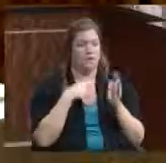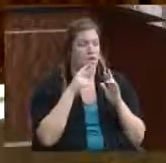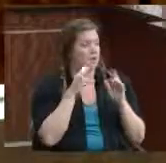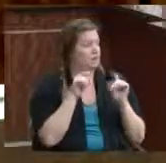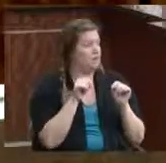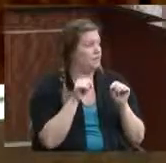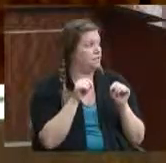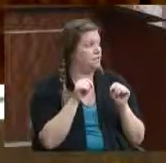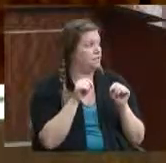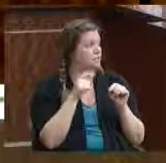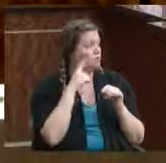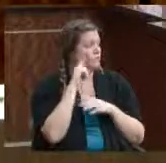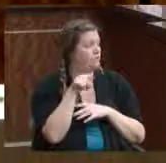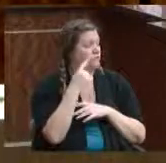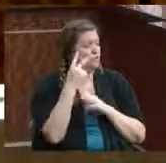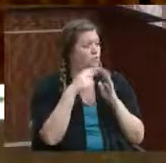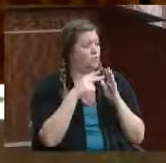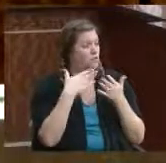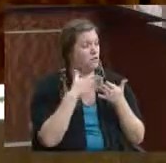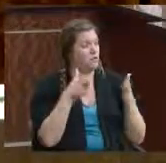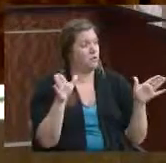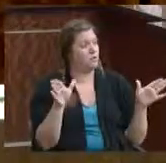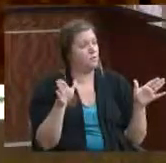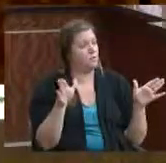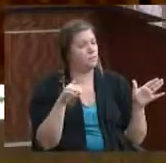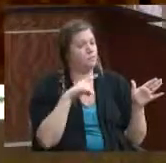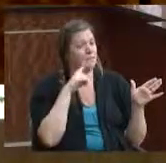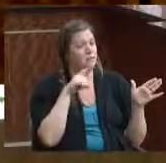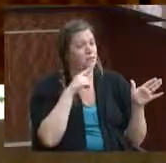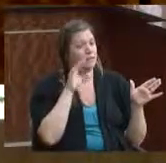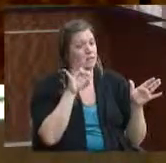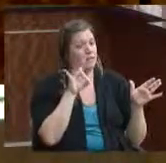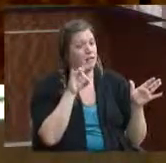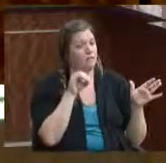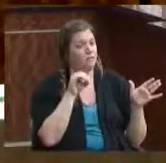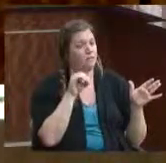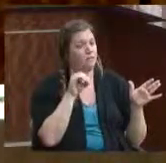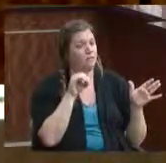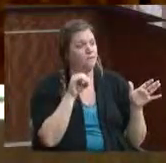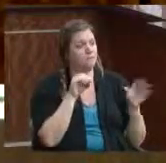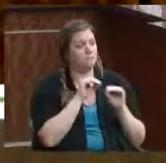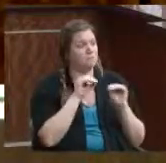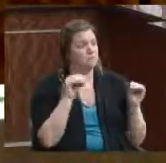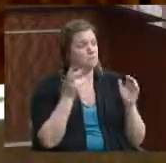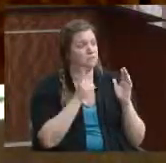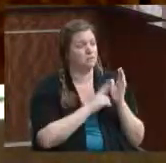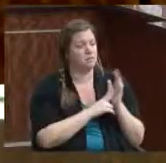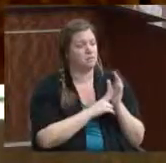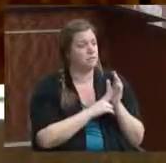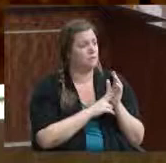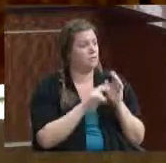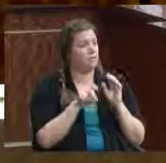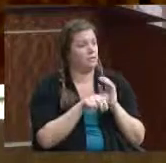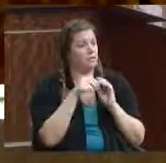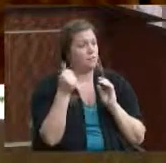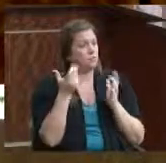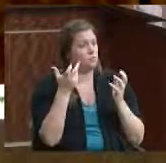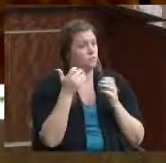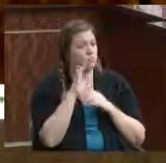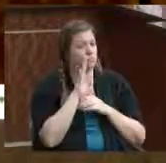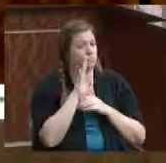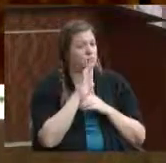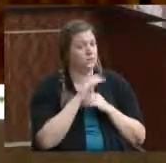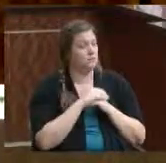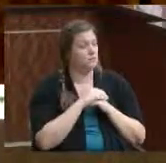the record. For the first reading, I'll open the public hearing at 8:30. I have no one signed up to speak. Is there anyone who'd like to speak?